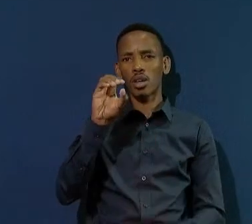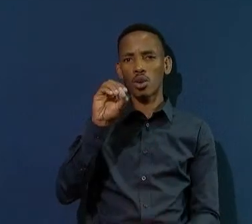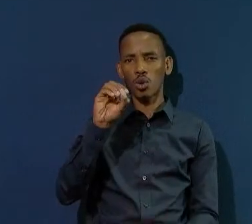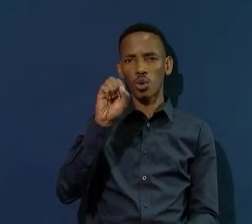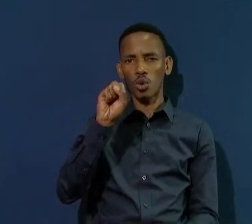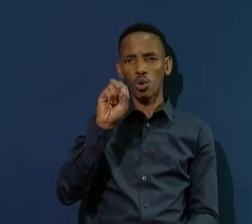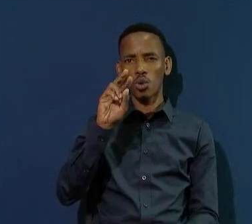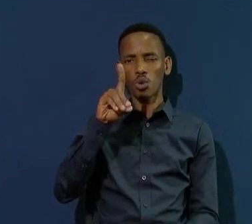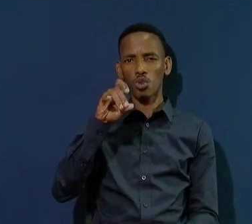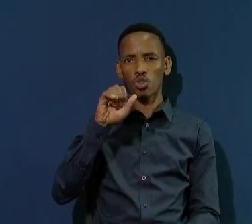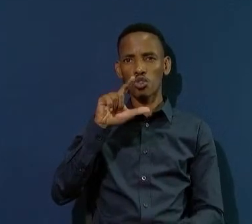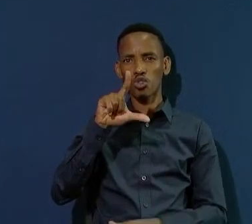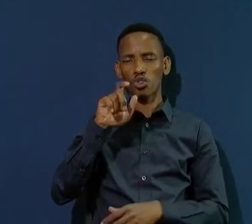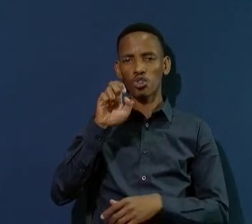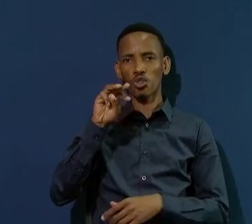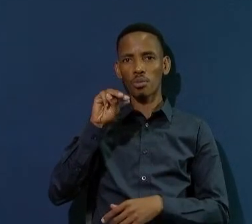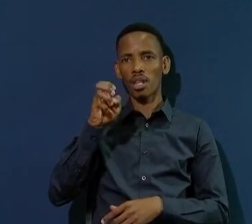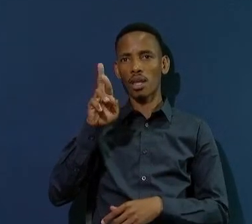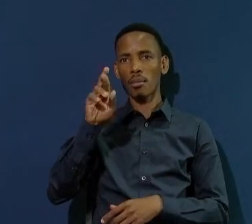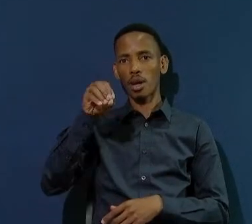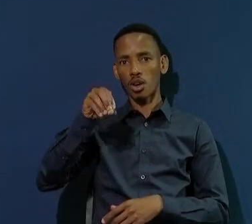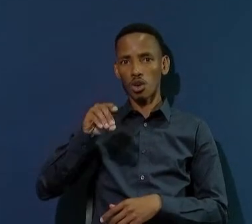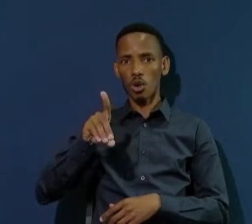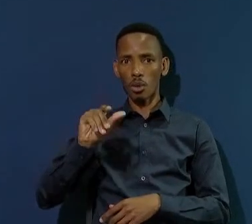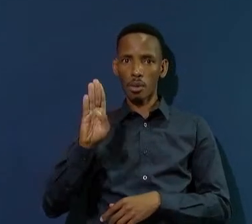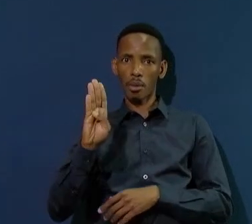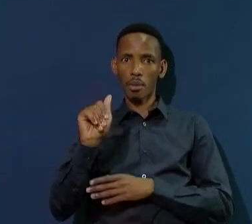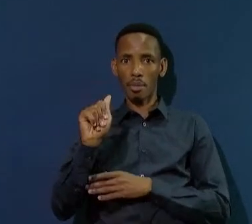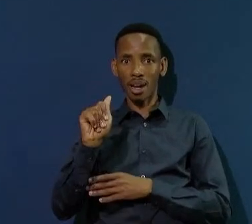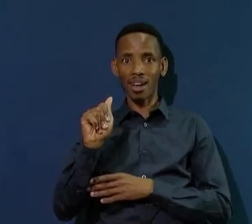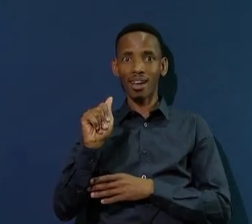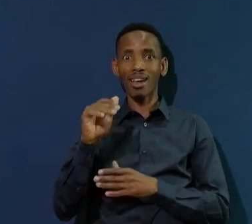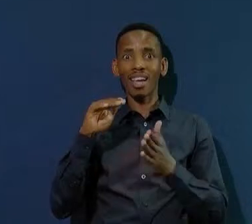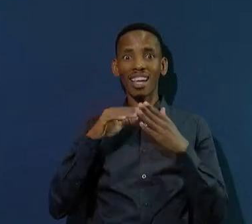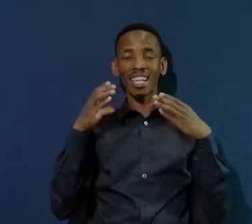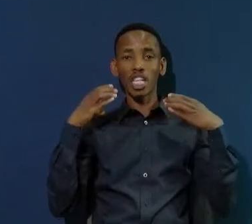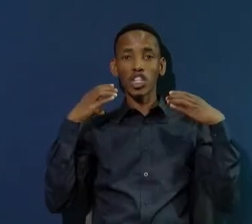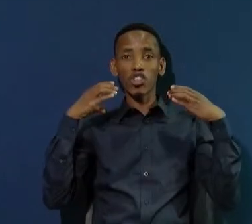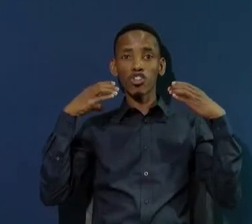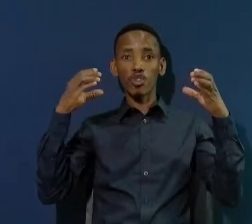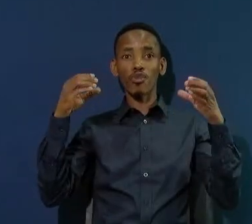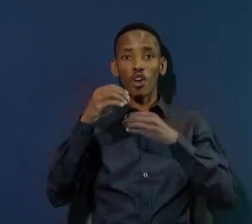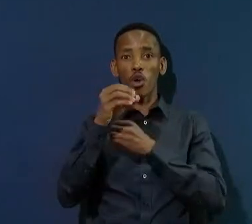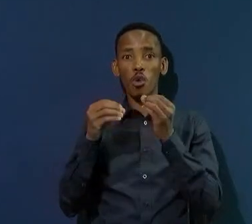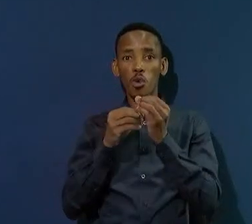he's Chief Public Relations Officer go neka ko lekgotleng le tsamisa ditlhopho la